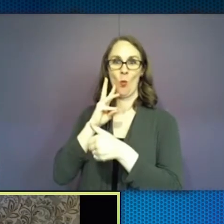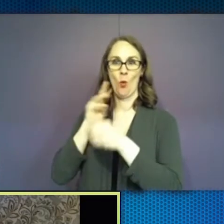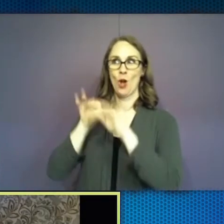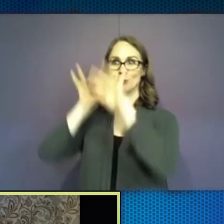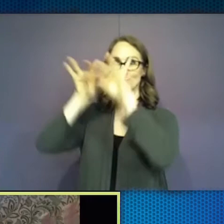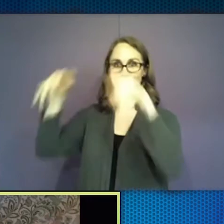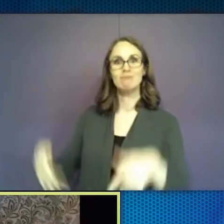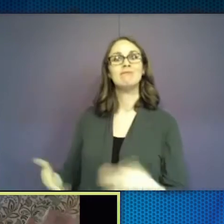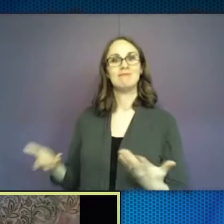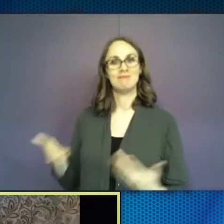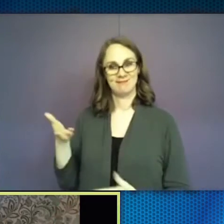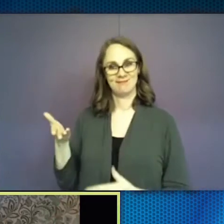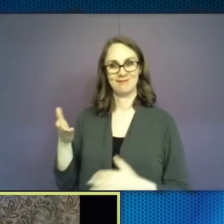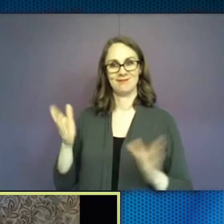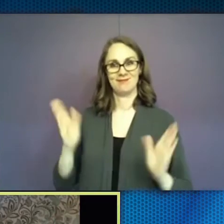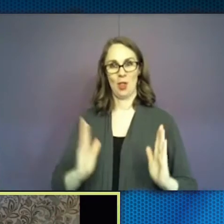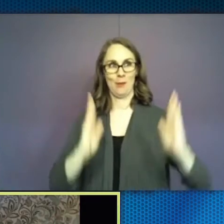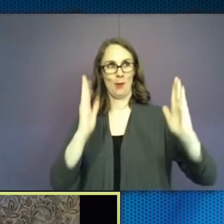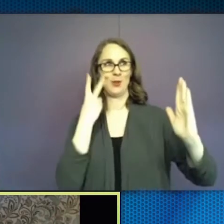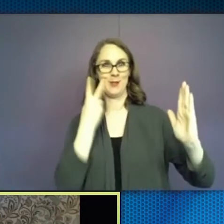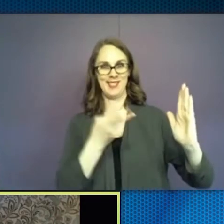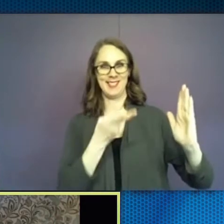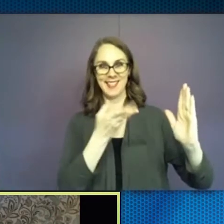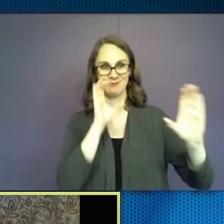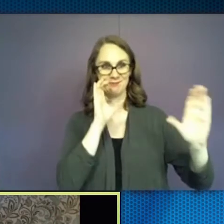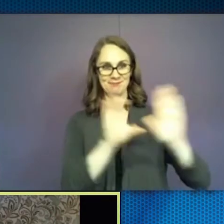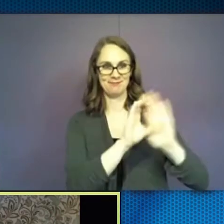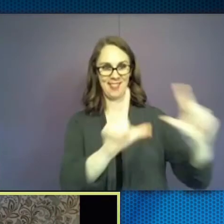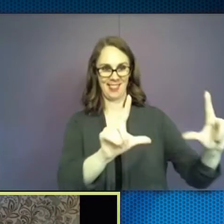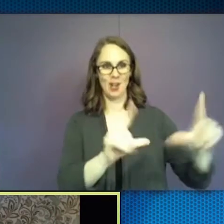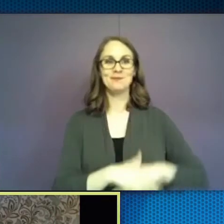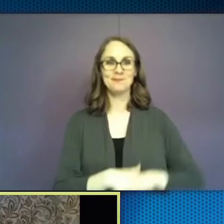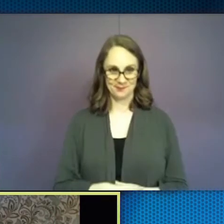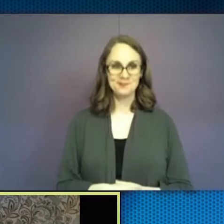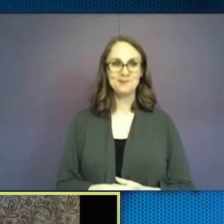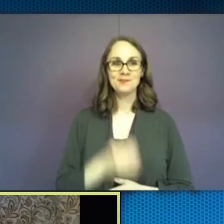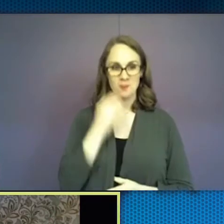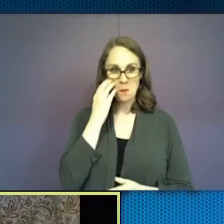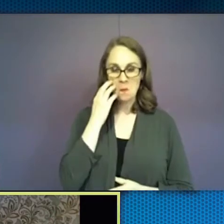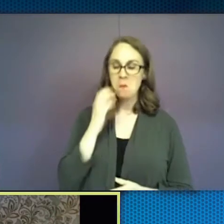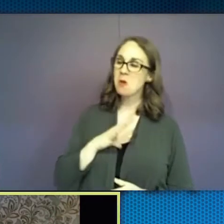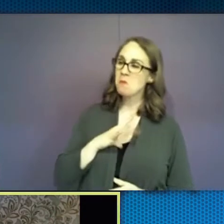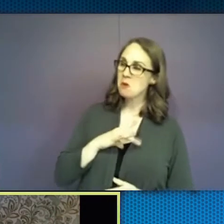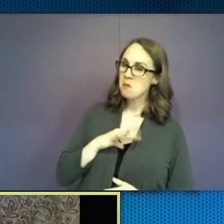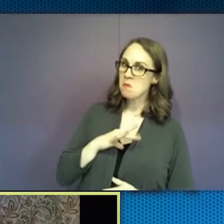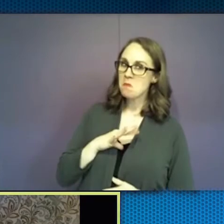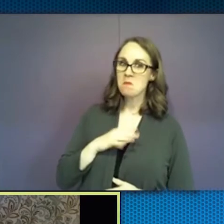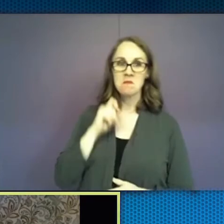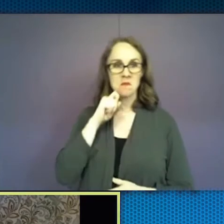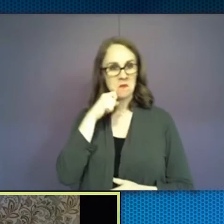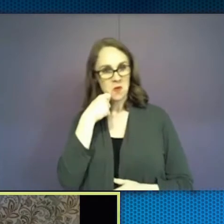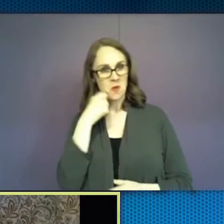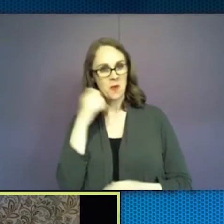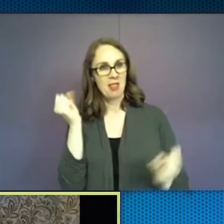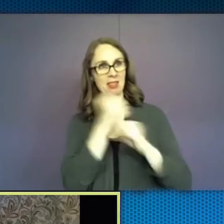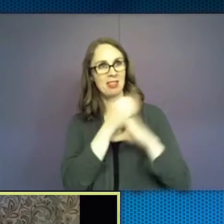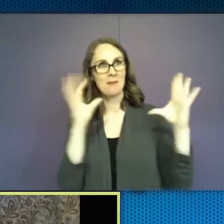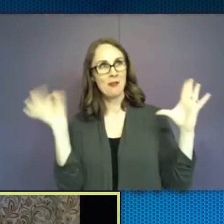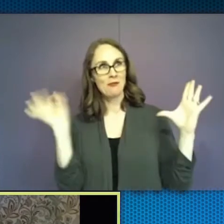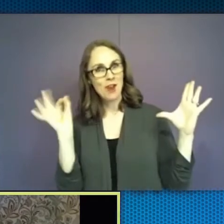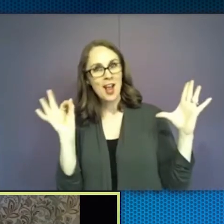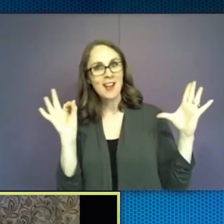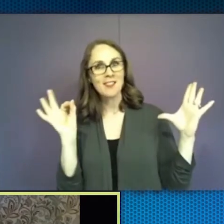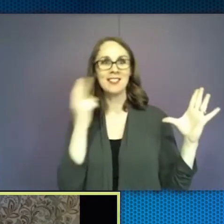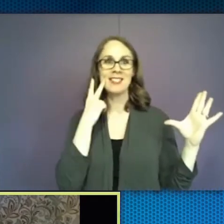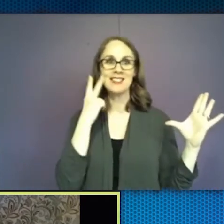on the vertical part of that new fountain. So cool. It's just neat to think about Frederick, and you know, we